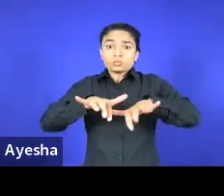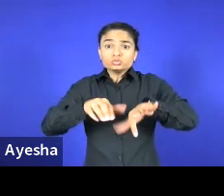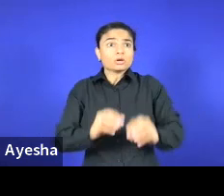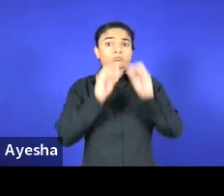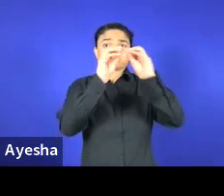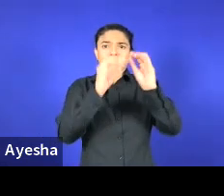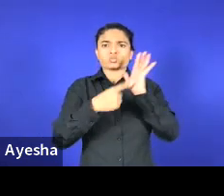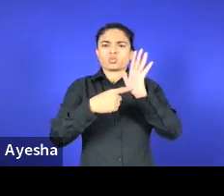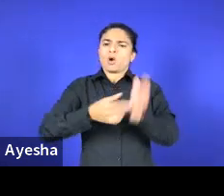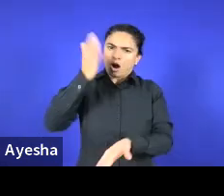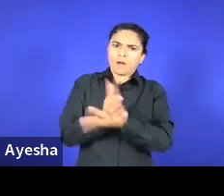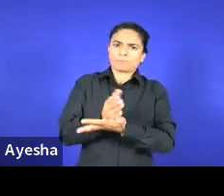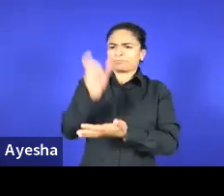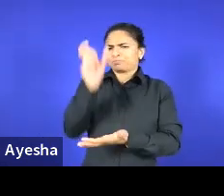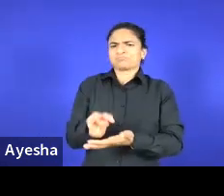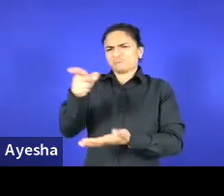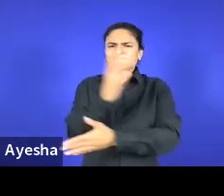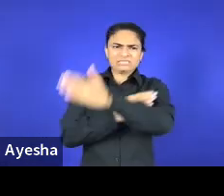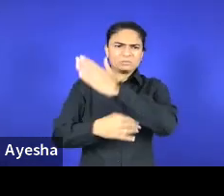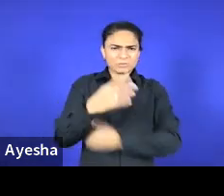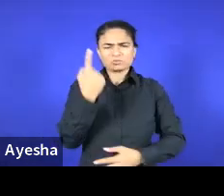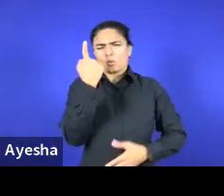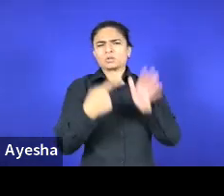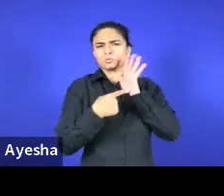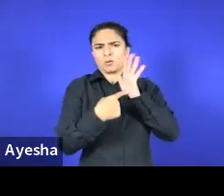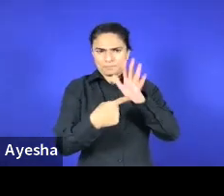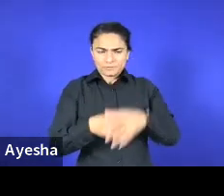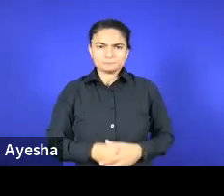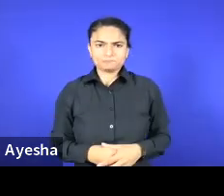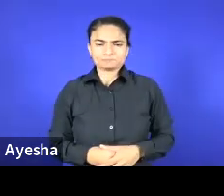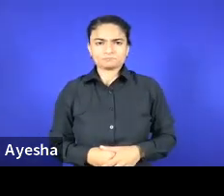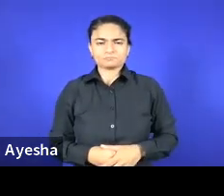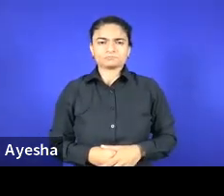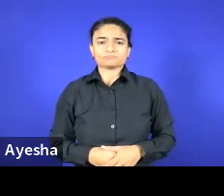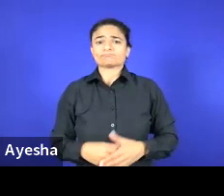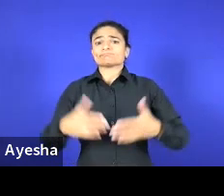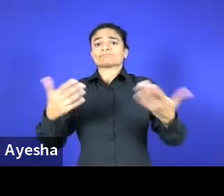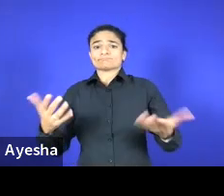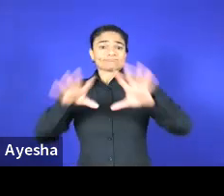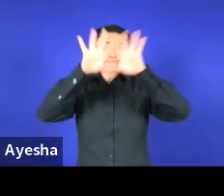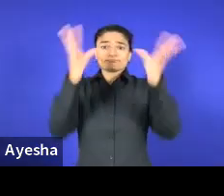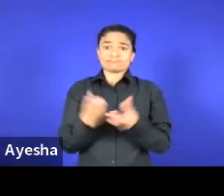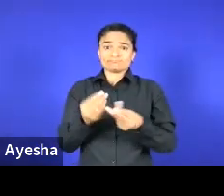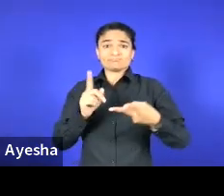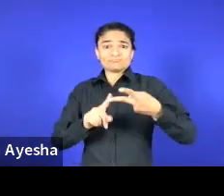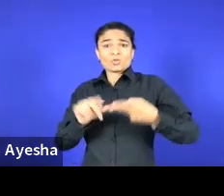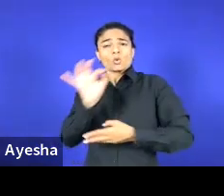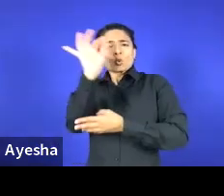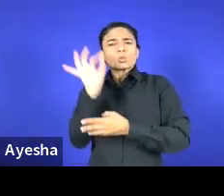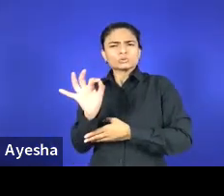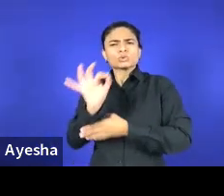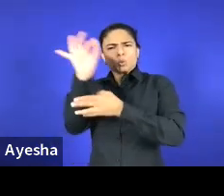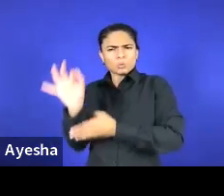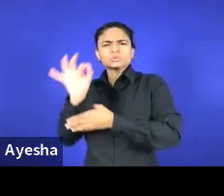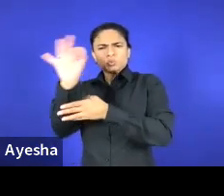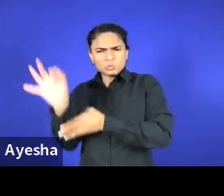have assessed those issues, what are the tools that we can use to build a country-relevant instrument